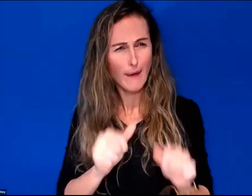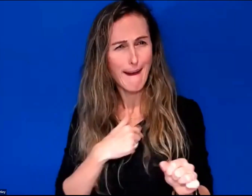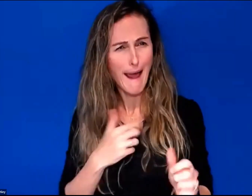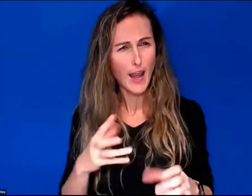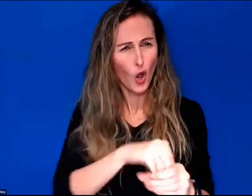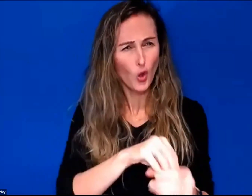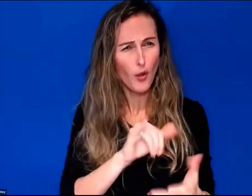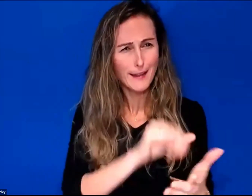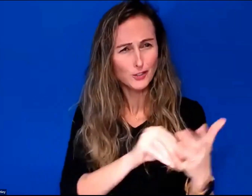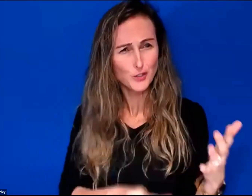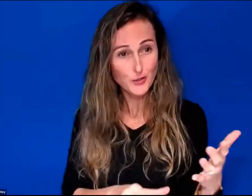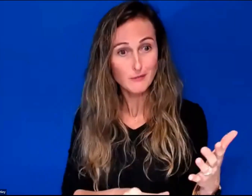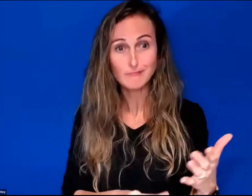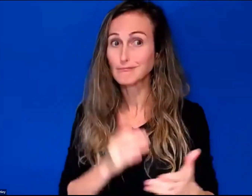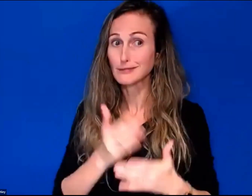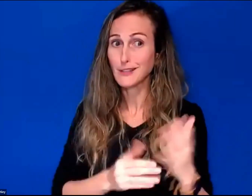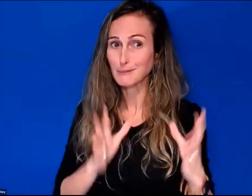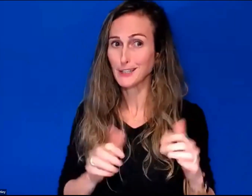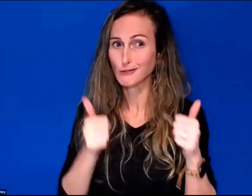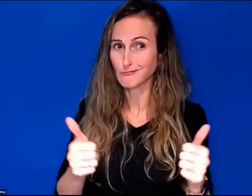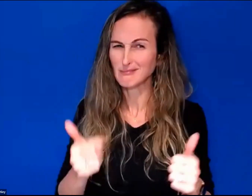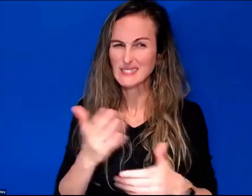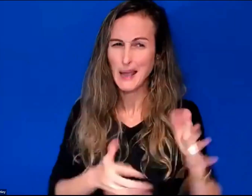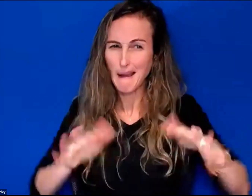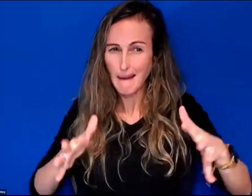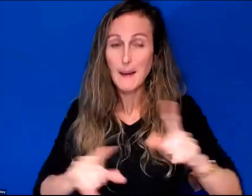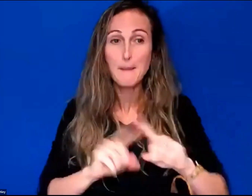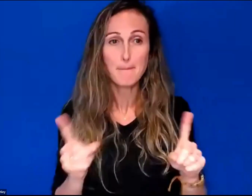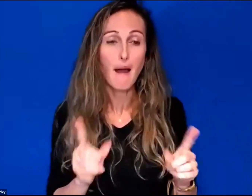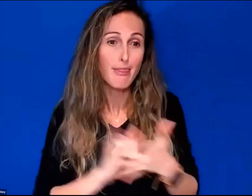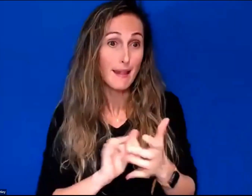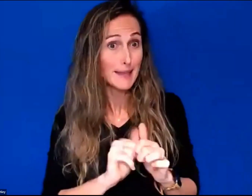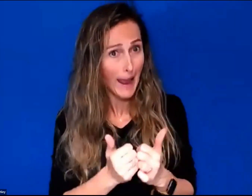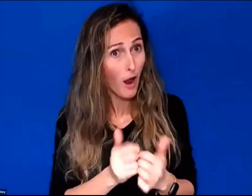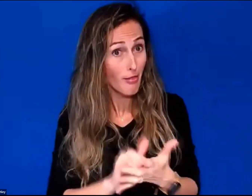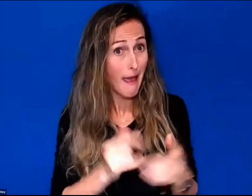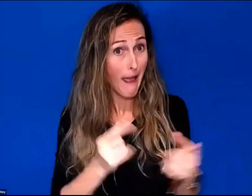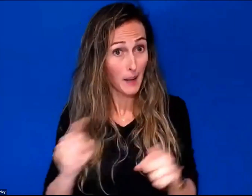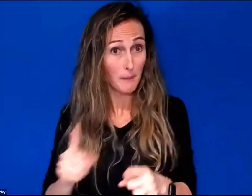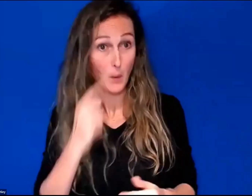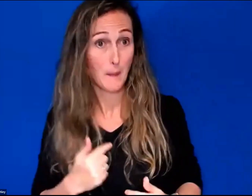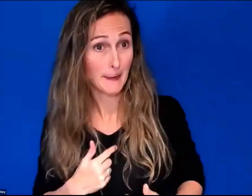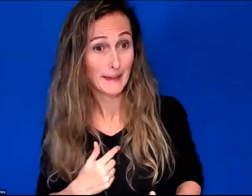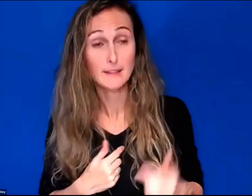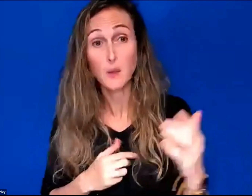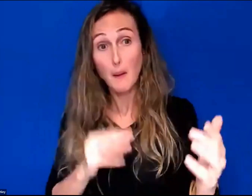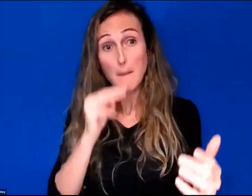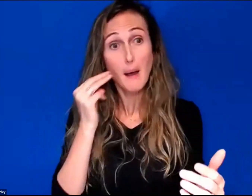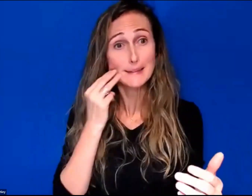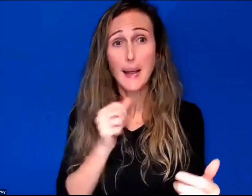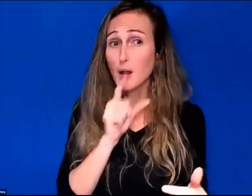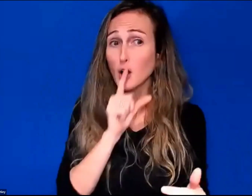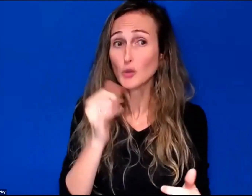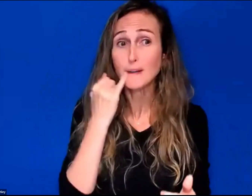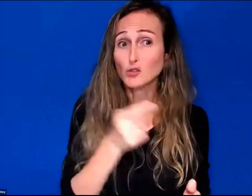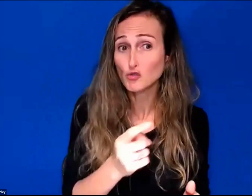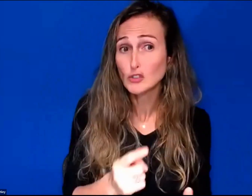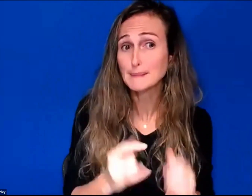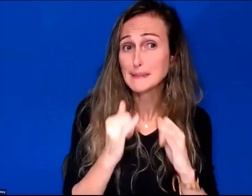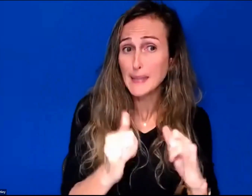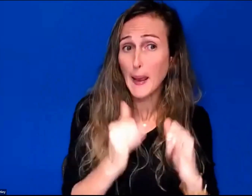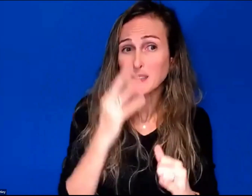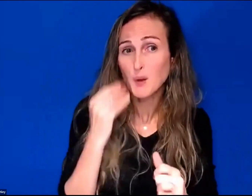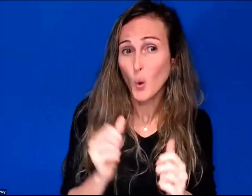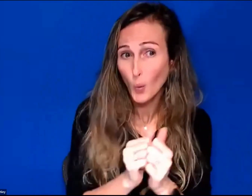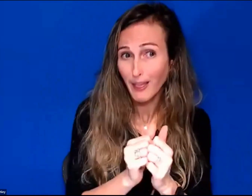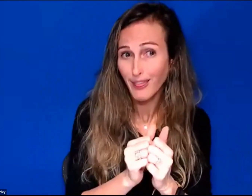the challenge that we're coming with it. But that's how it was on my end, and I don't really know about Monty, like how the experience